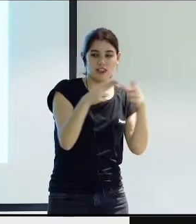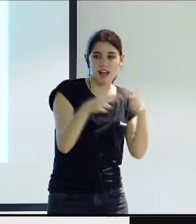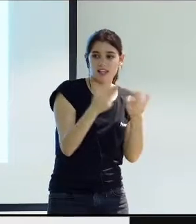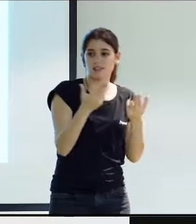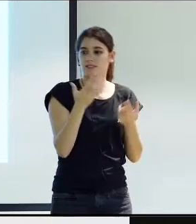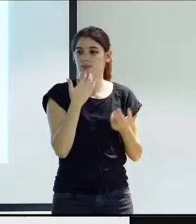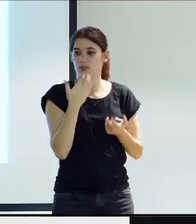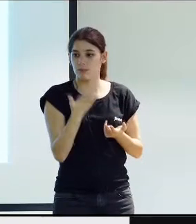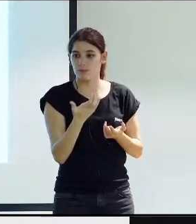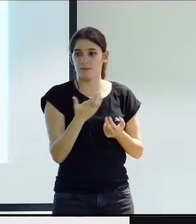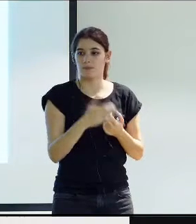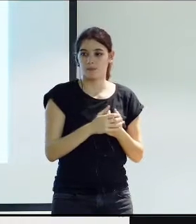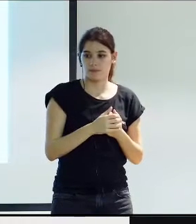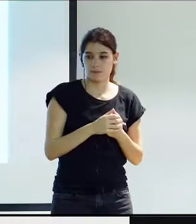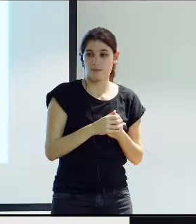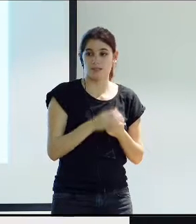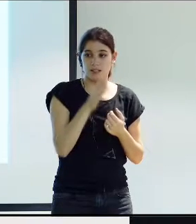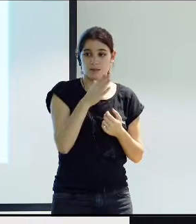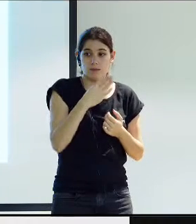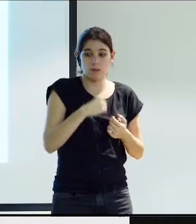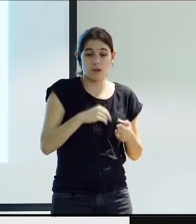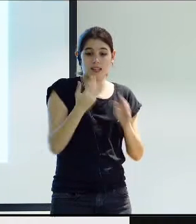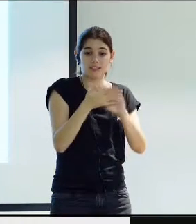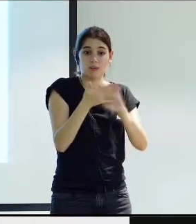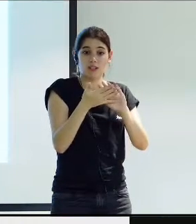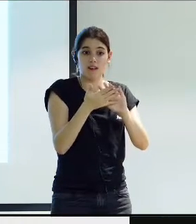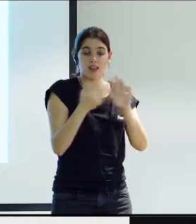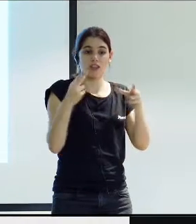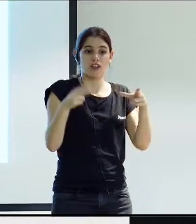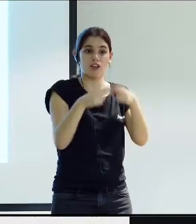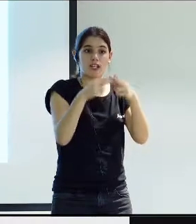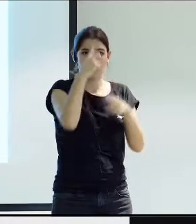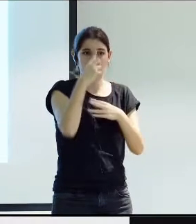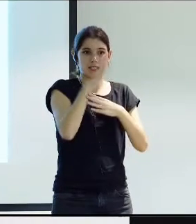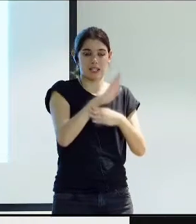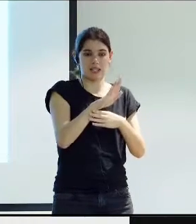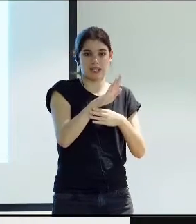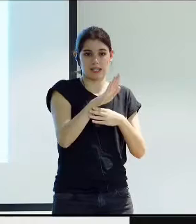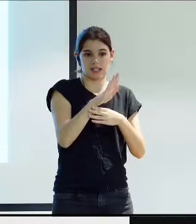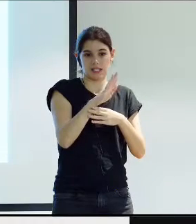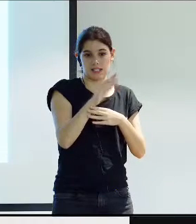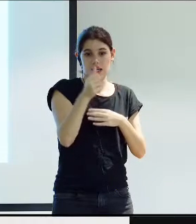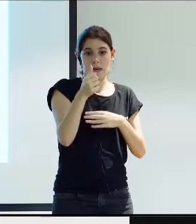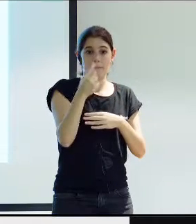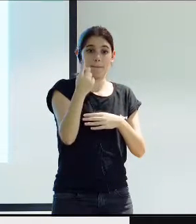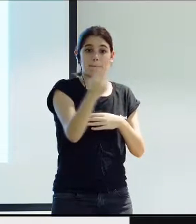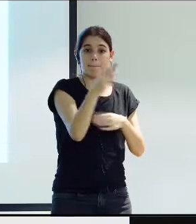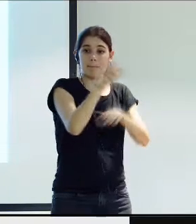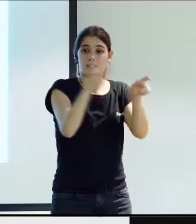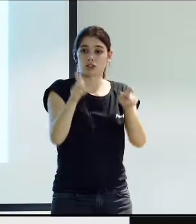different kinds of sexual orientation, sexual identity, or intersex,